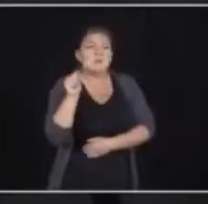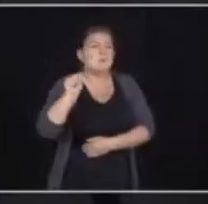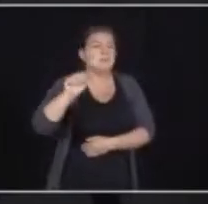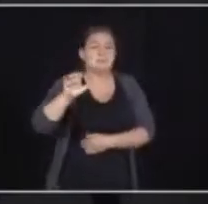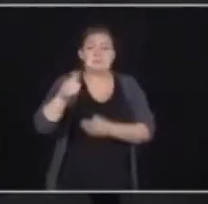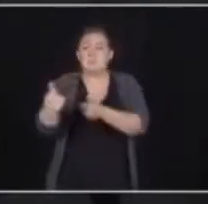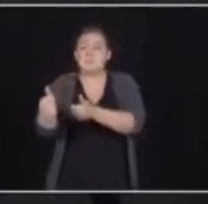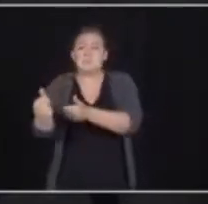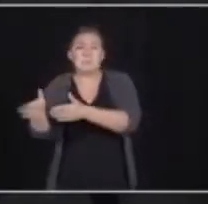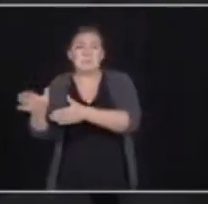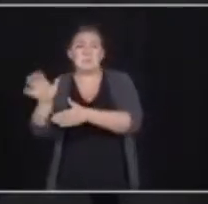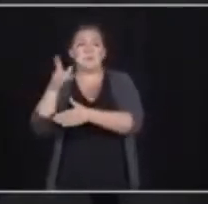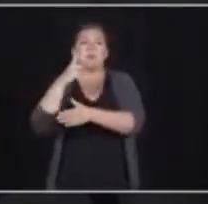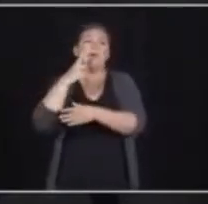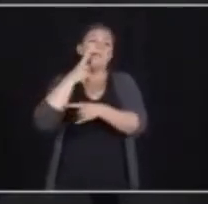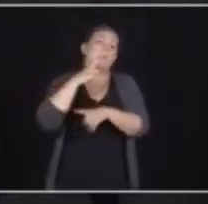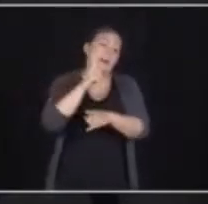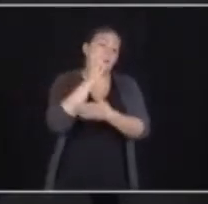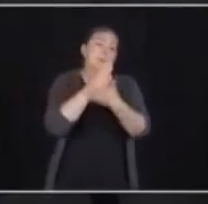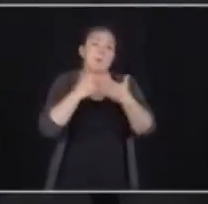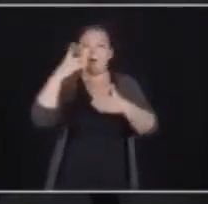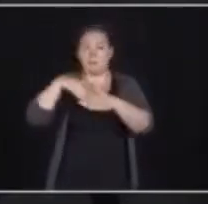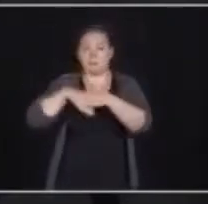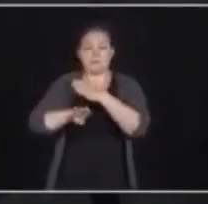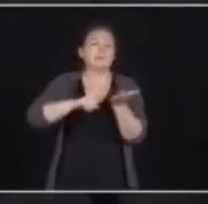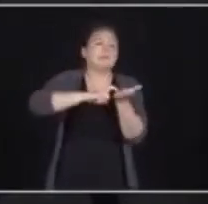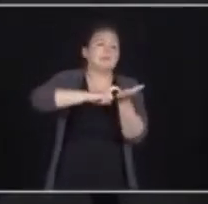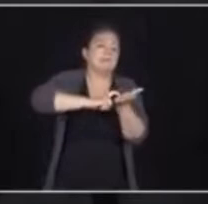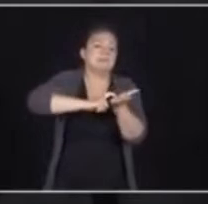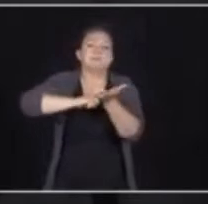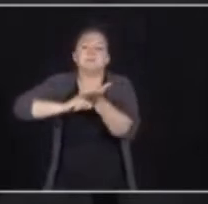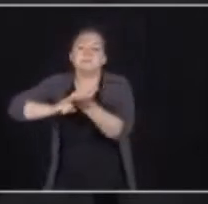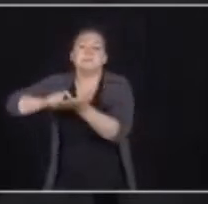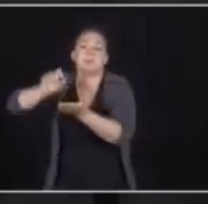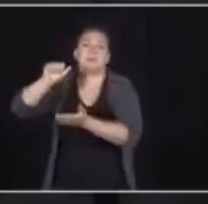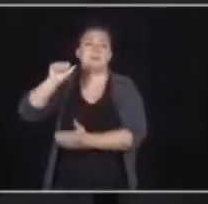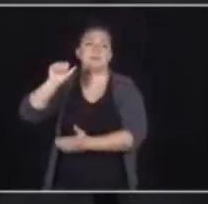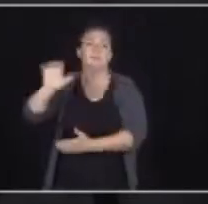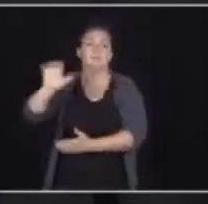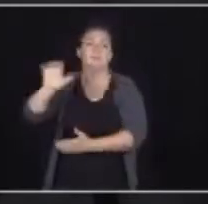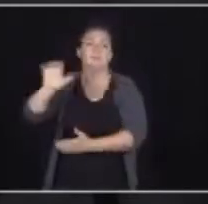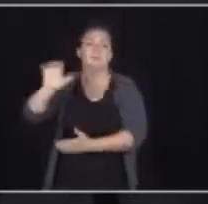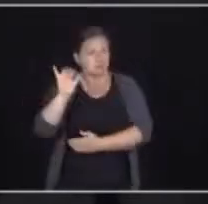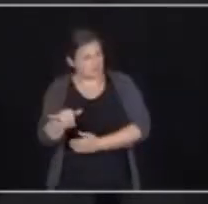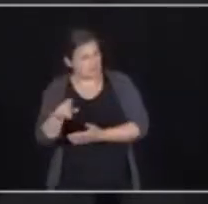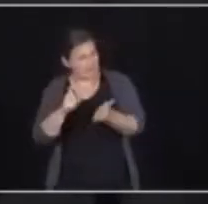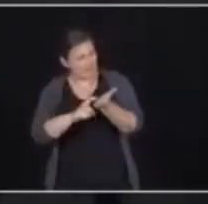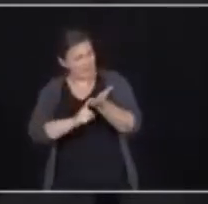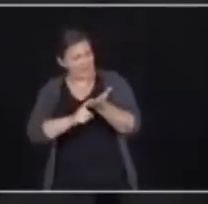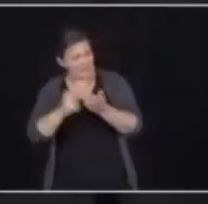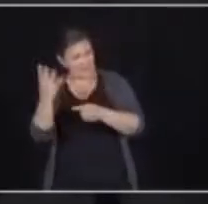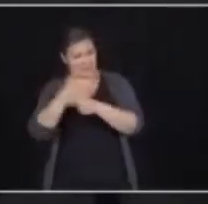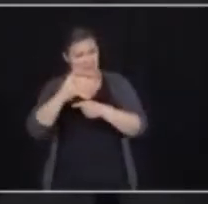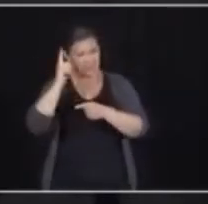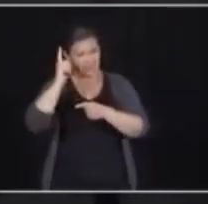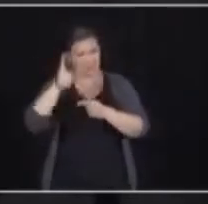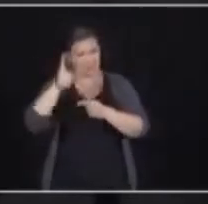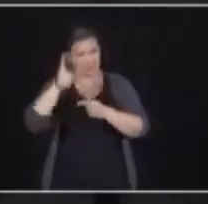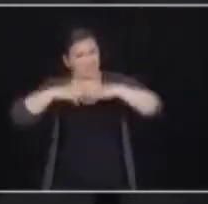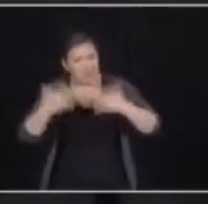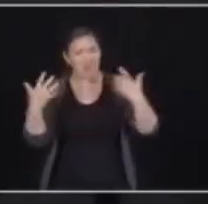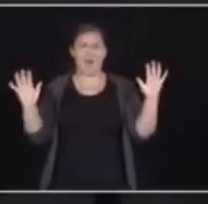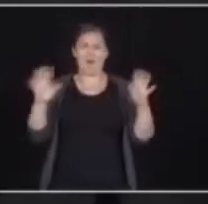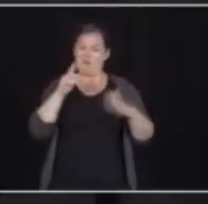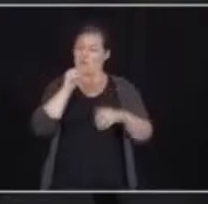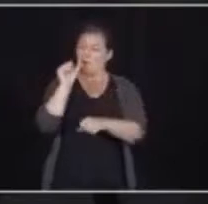and fixed the air conditioning, and it no longer works 4 days after it was fixed. What is the